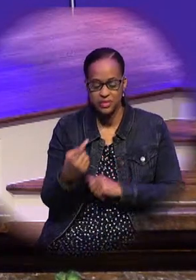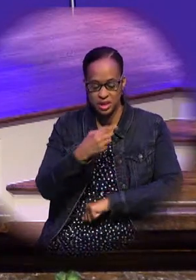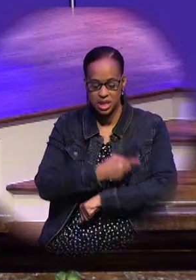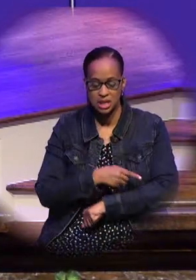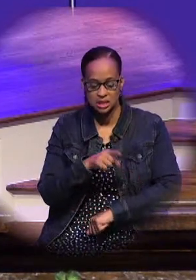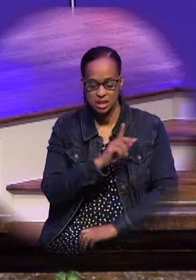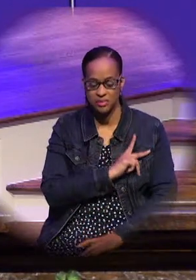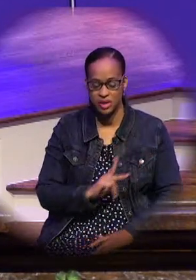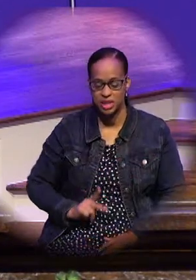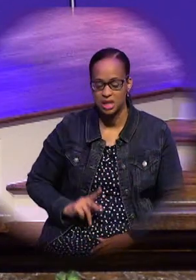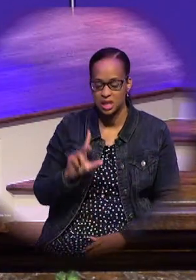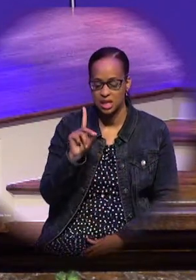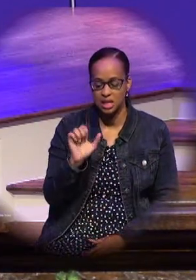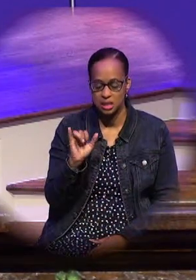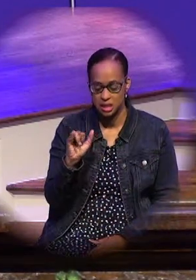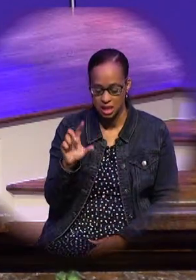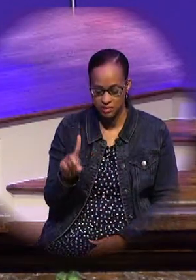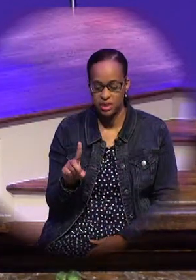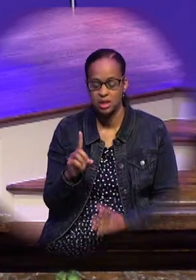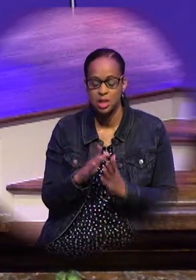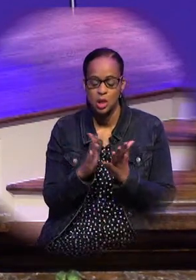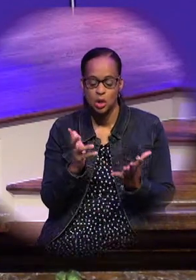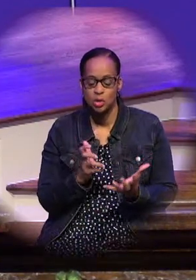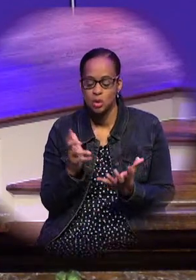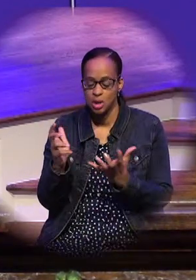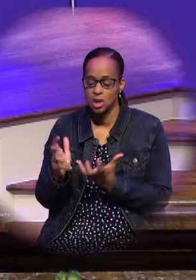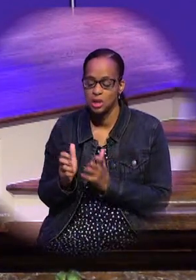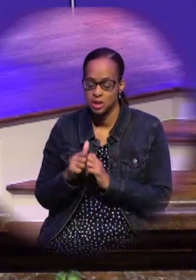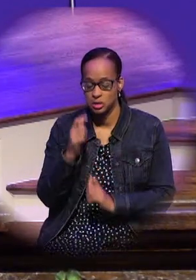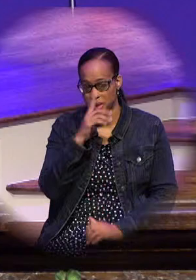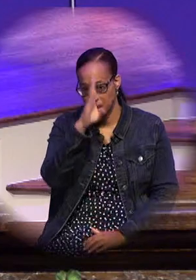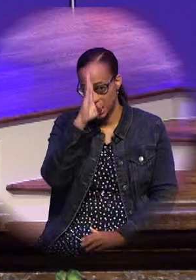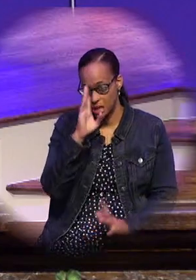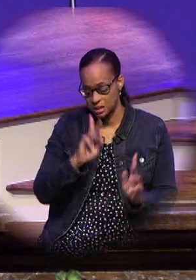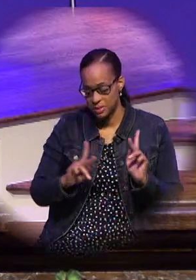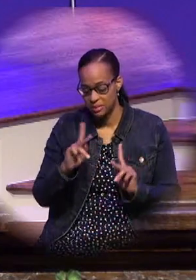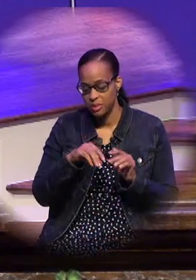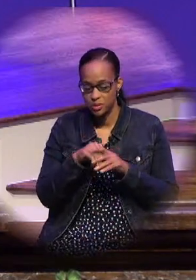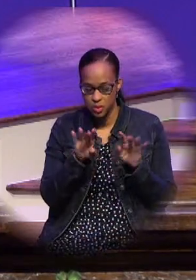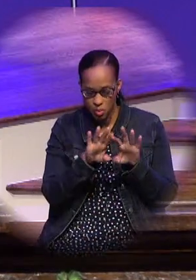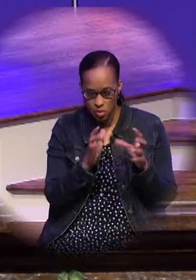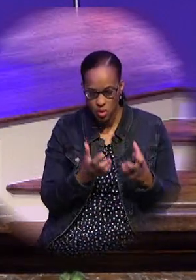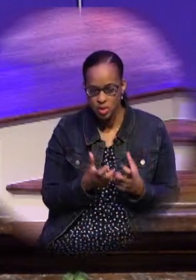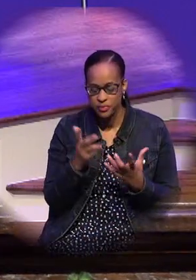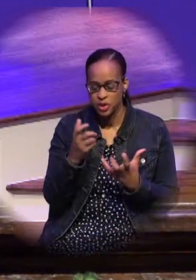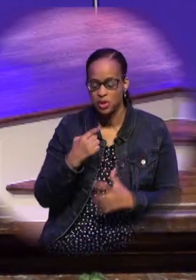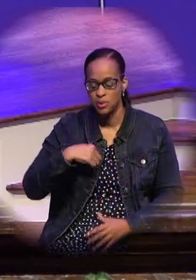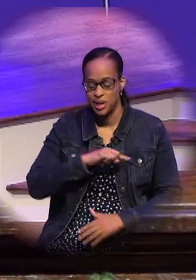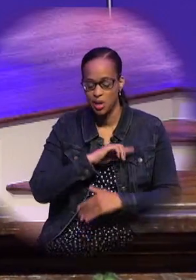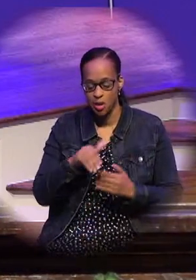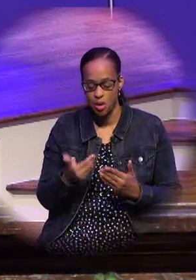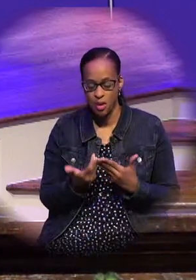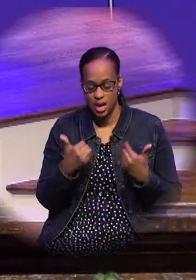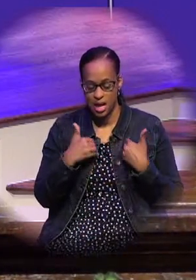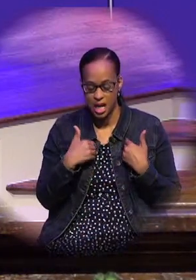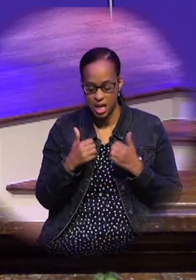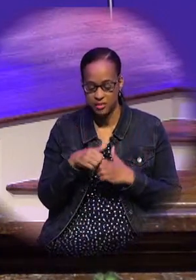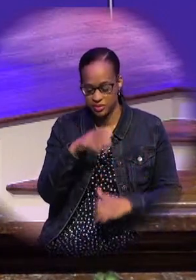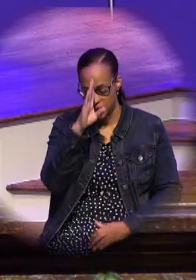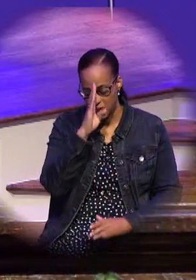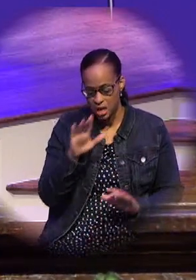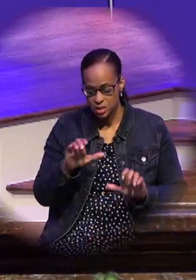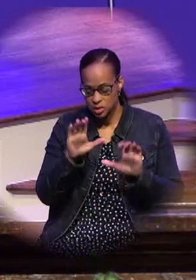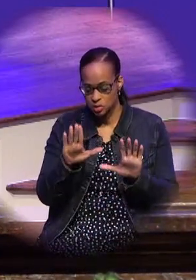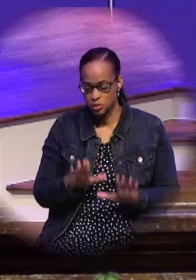King David, a yearning to be God's people in the world, a yearning that we all have, a yearning for God to do great